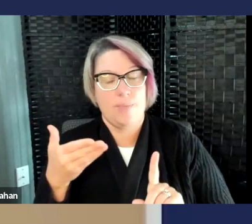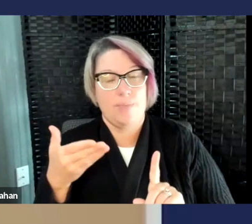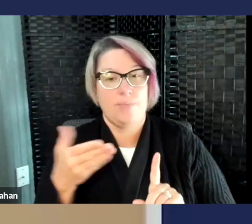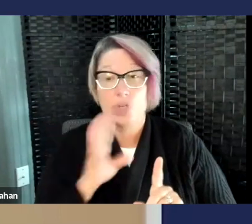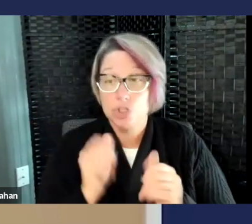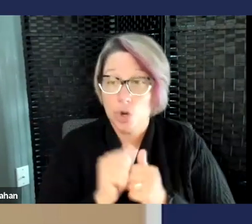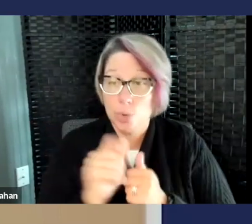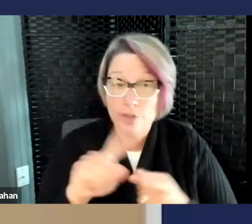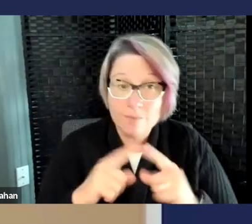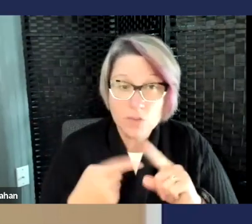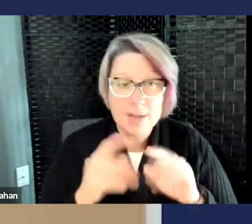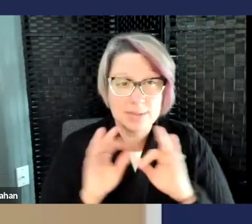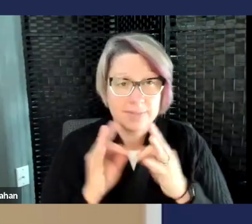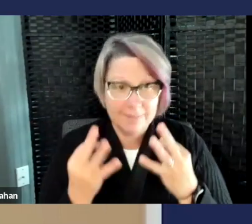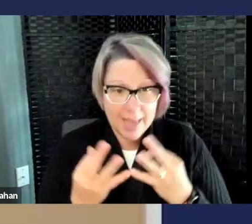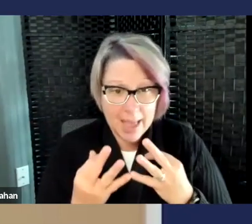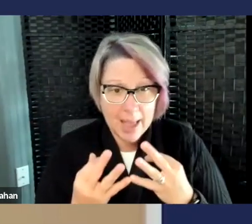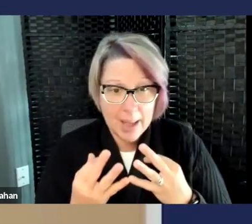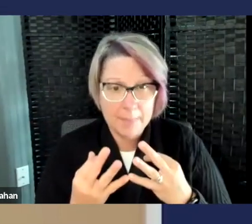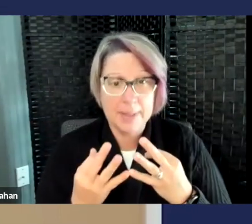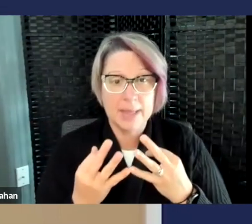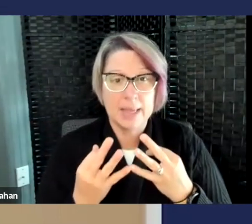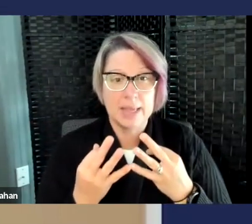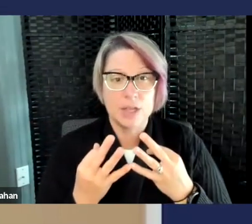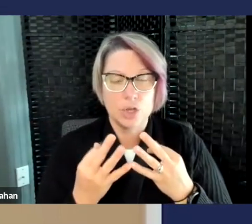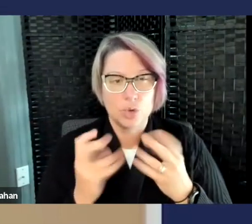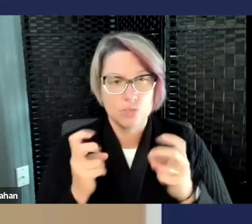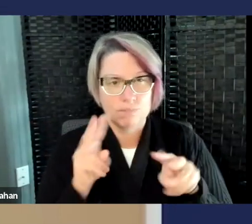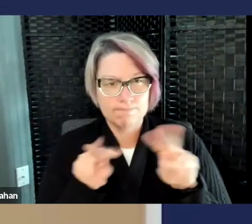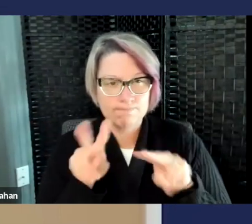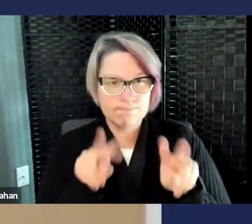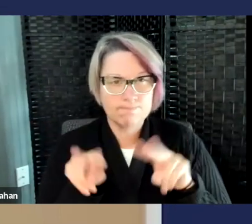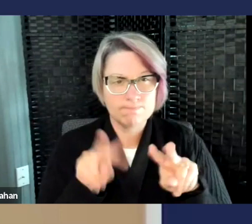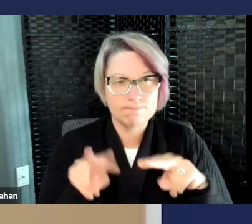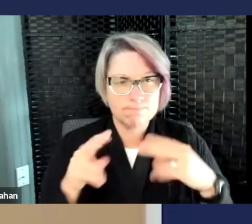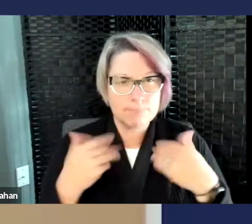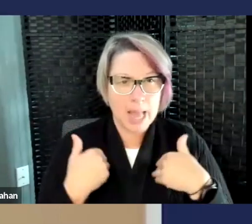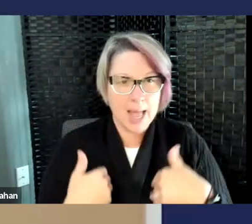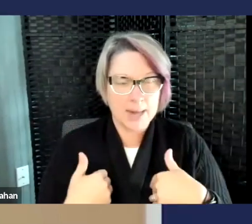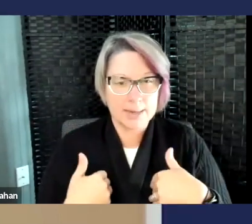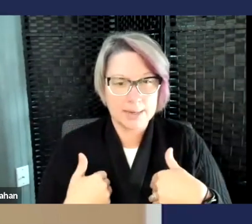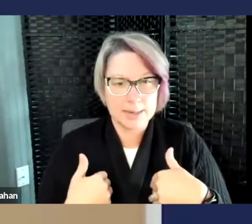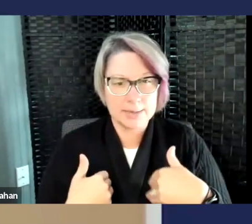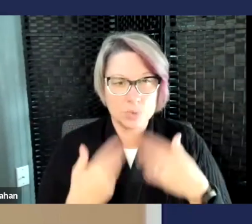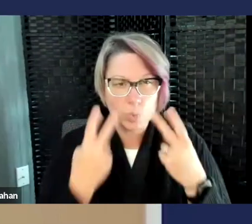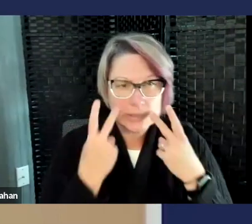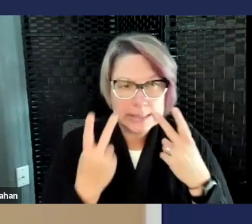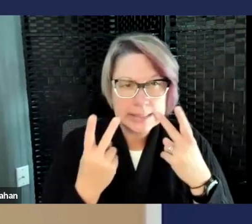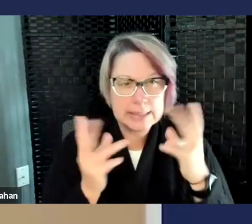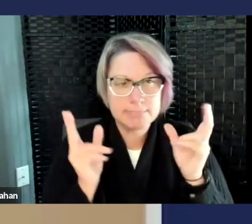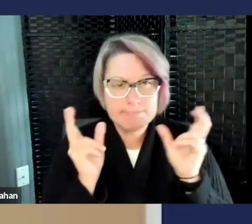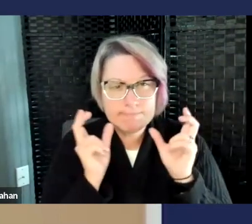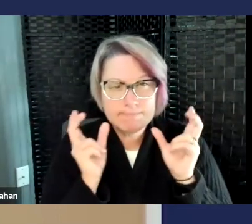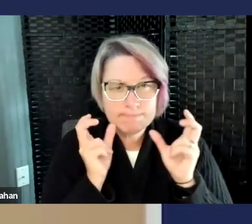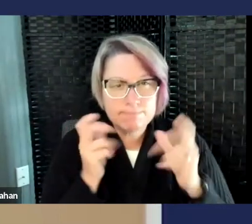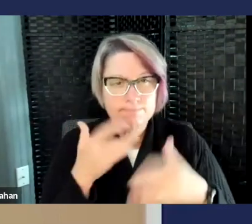friends or your family, right? Like you read them, you read their body, right? You see with their eyes, you hear with their ears, you feel with their